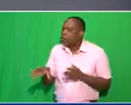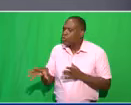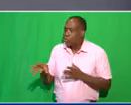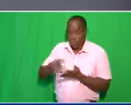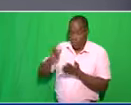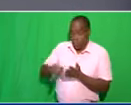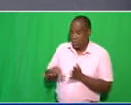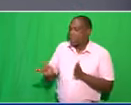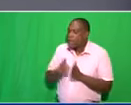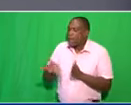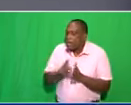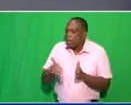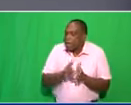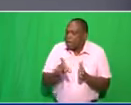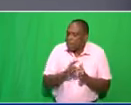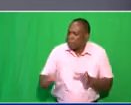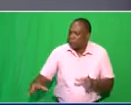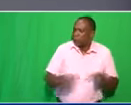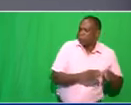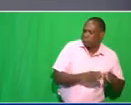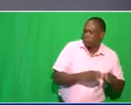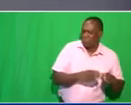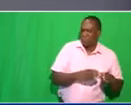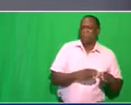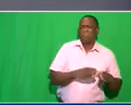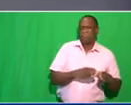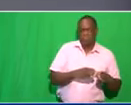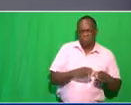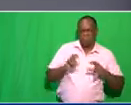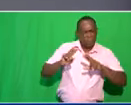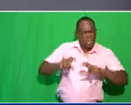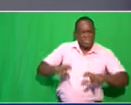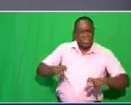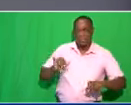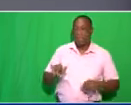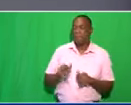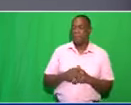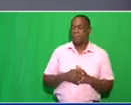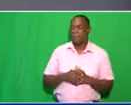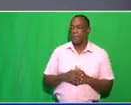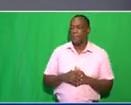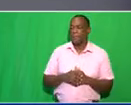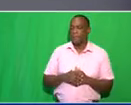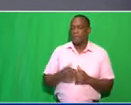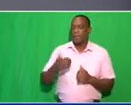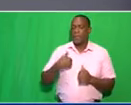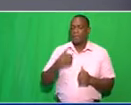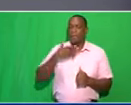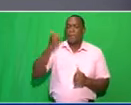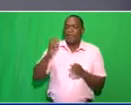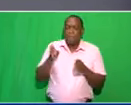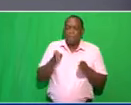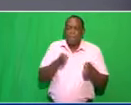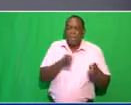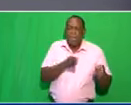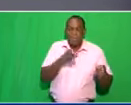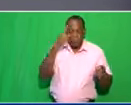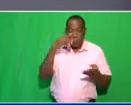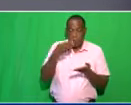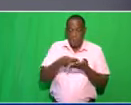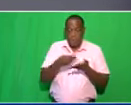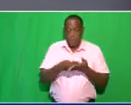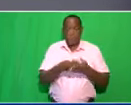boards. Third, develop a strategic plan for the efficient allocation of funding,